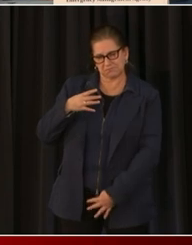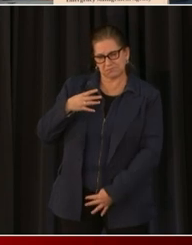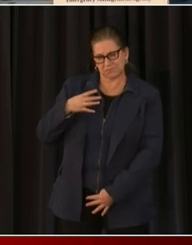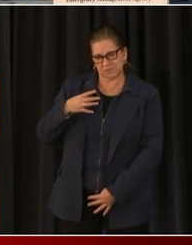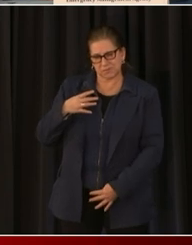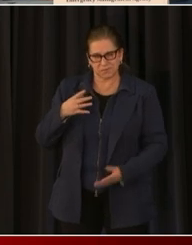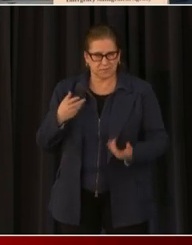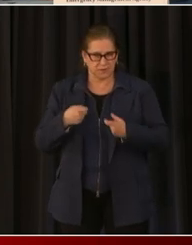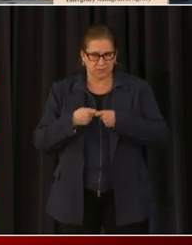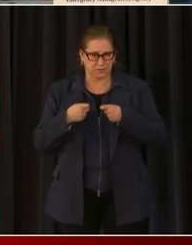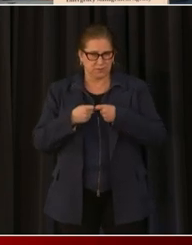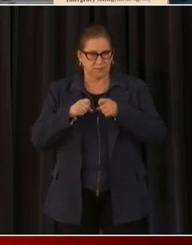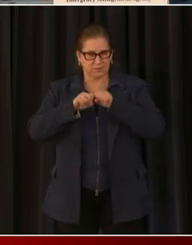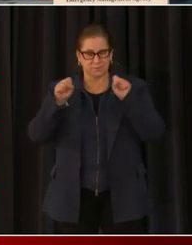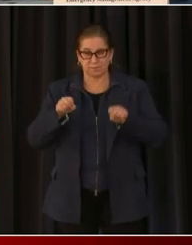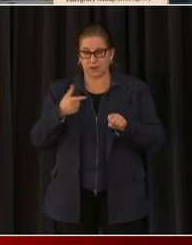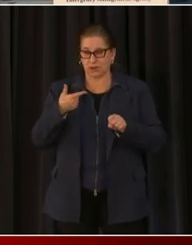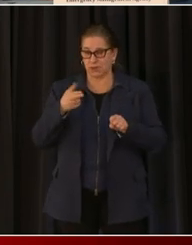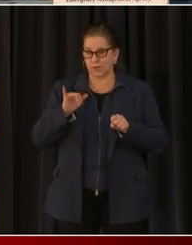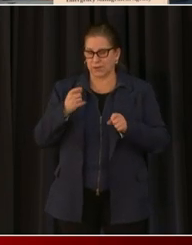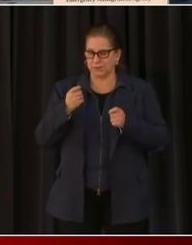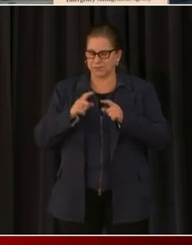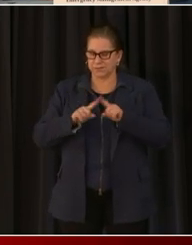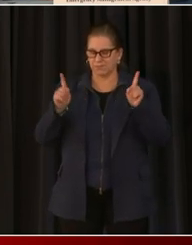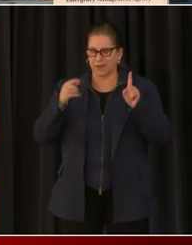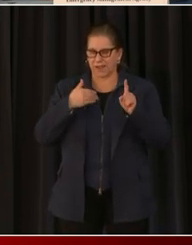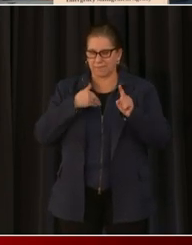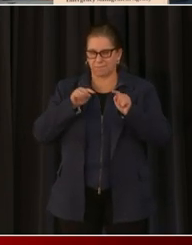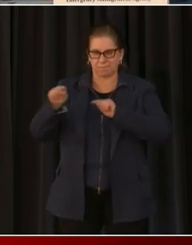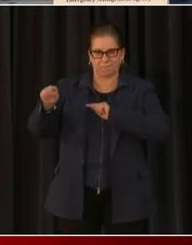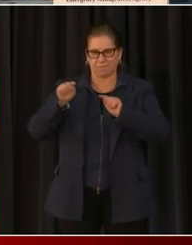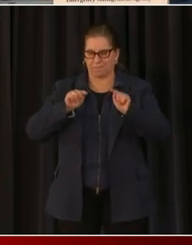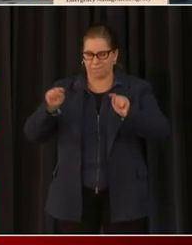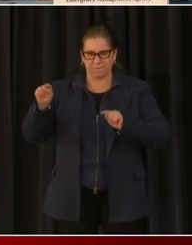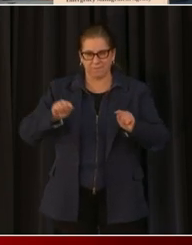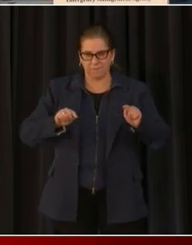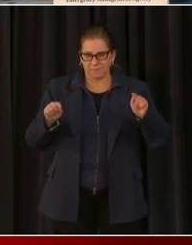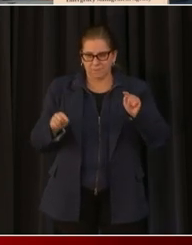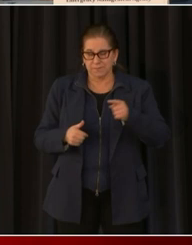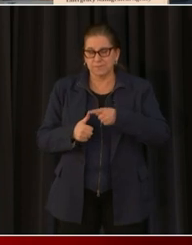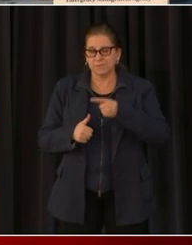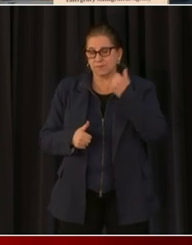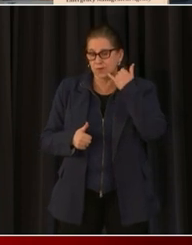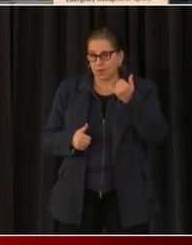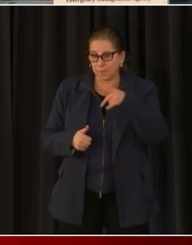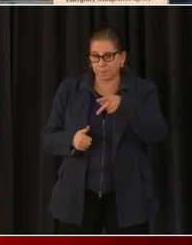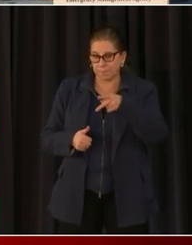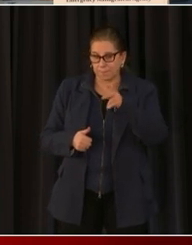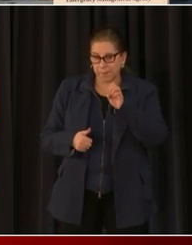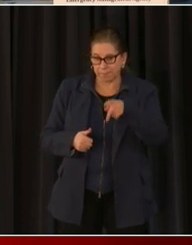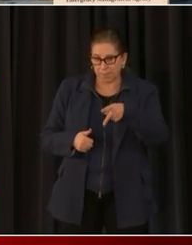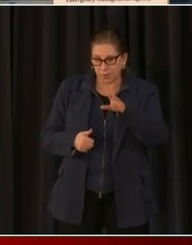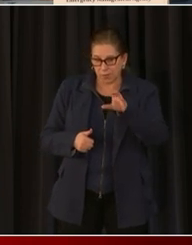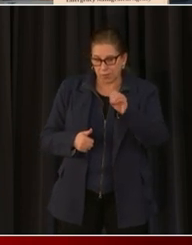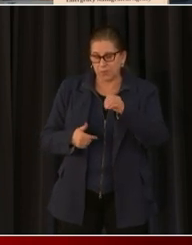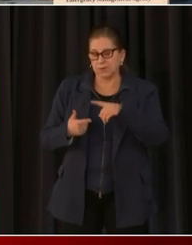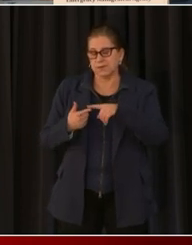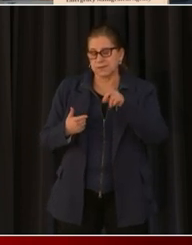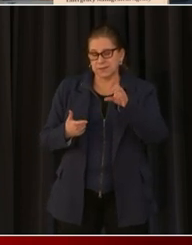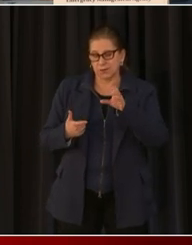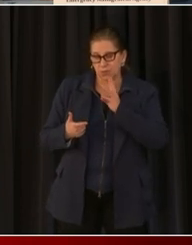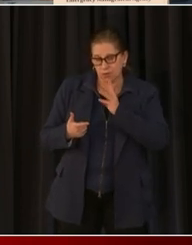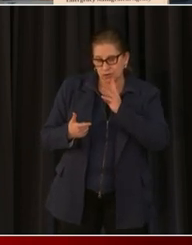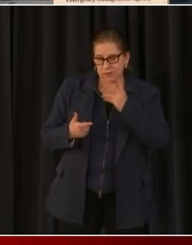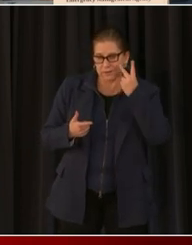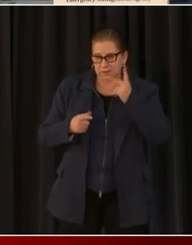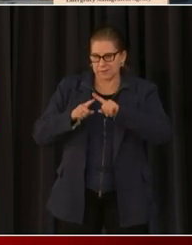to our electrical grid. And there are certainly, as the mayor mentioned, resources online. You can go to Pepco and DC Water and see a lot of the infrastructure projects that